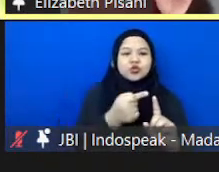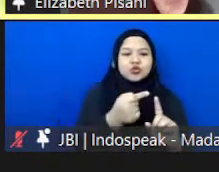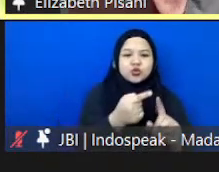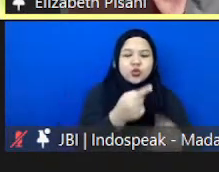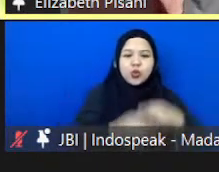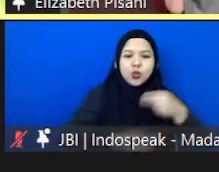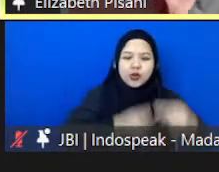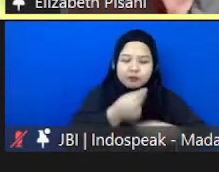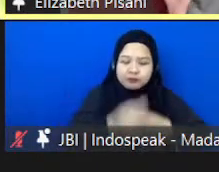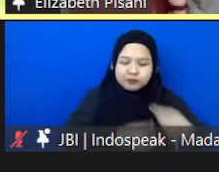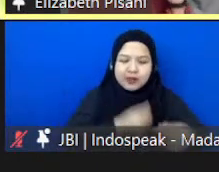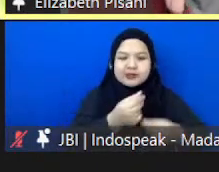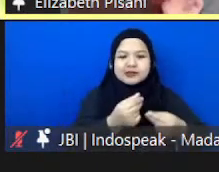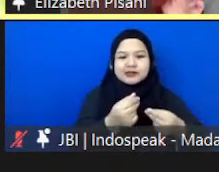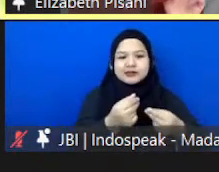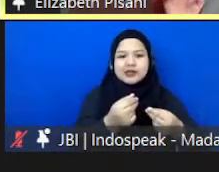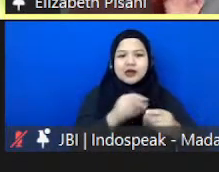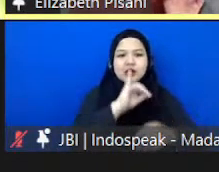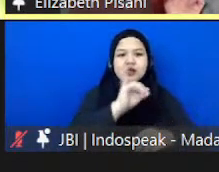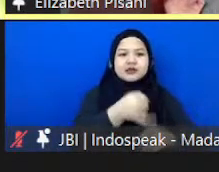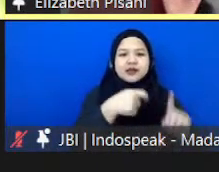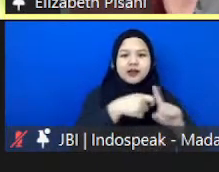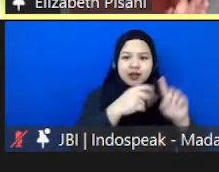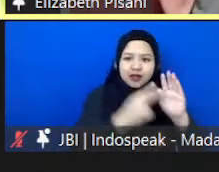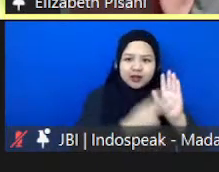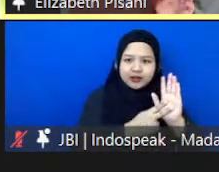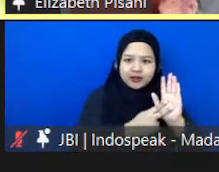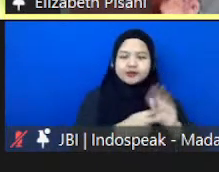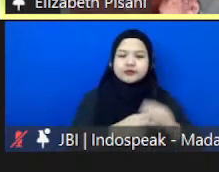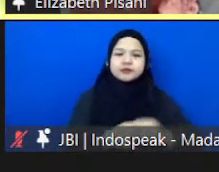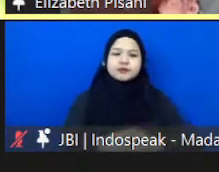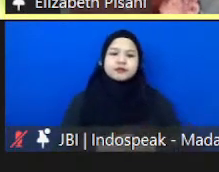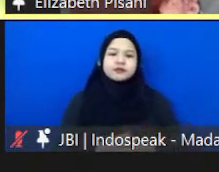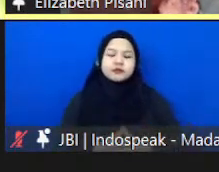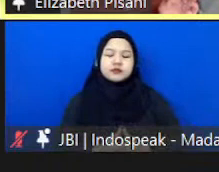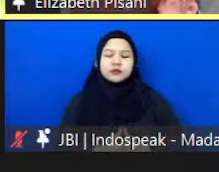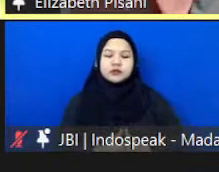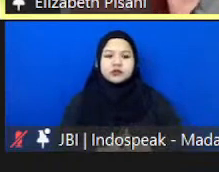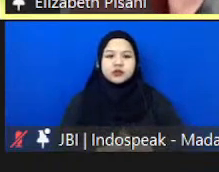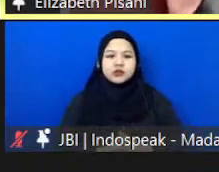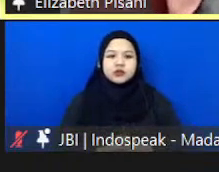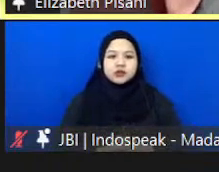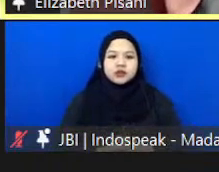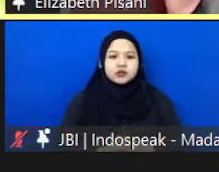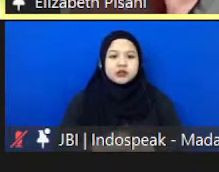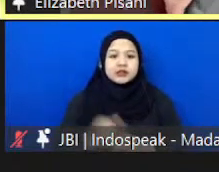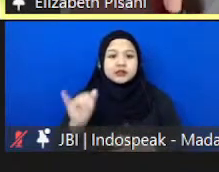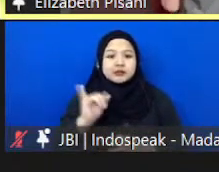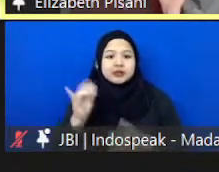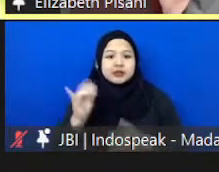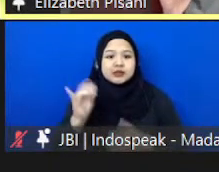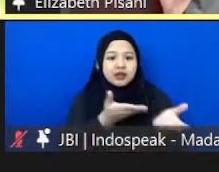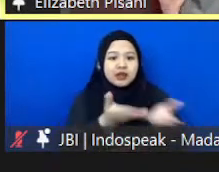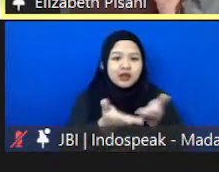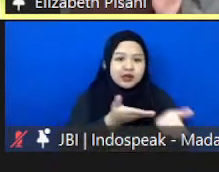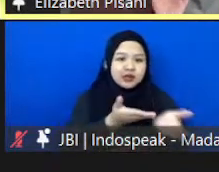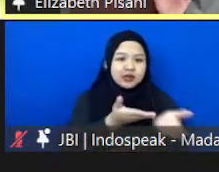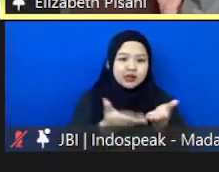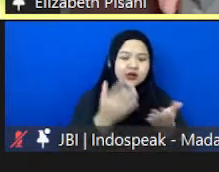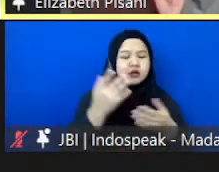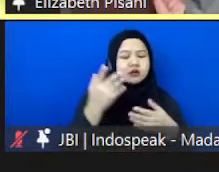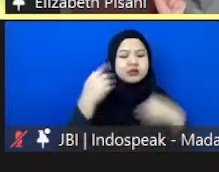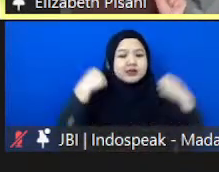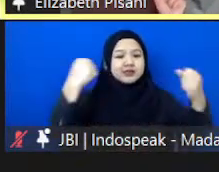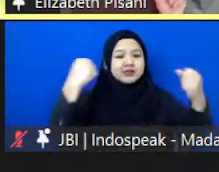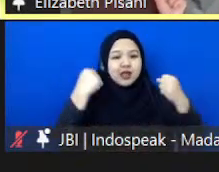make money, as Pak Andreas has just pointed out, are the healthcare providers, with the exception of the public sector. But in the private sector, healthcare